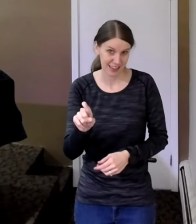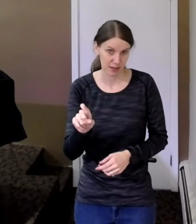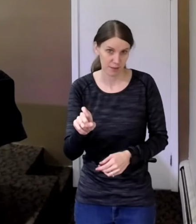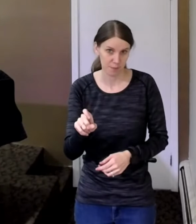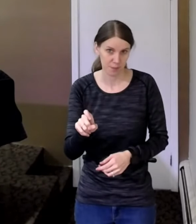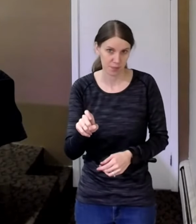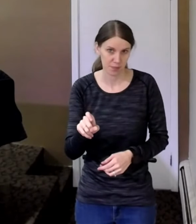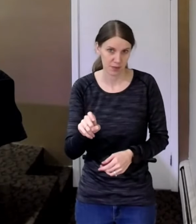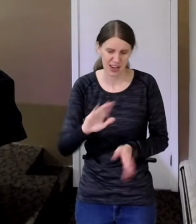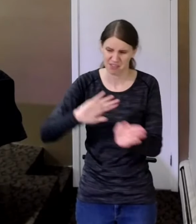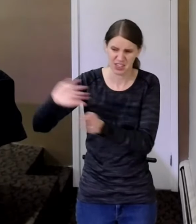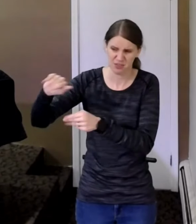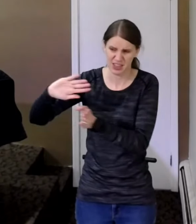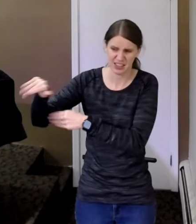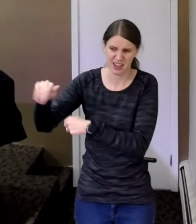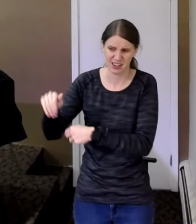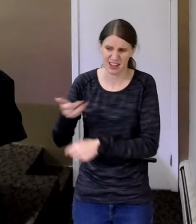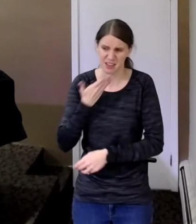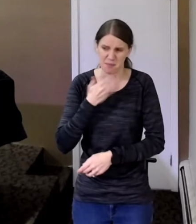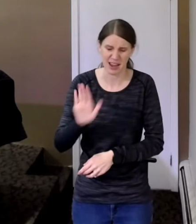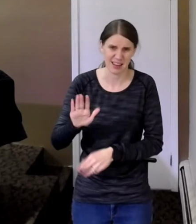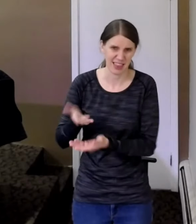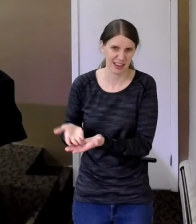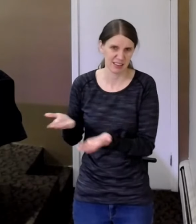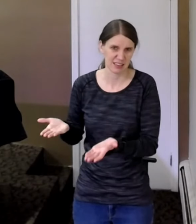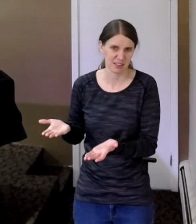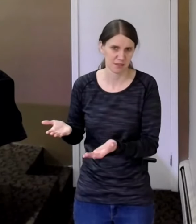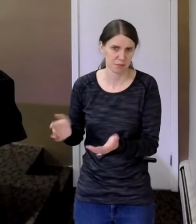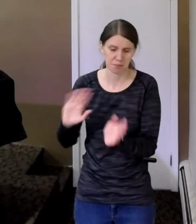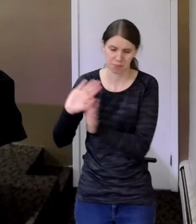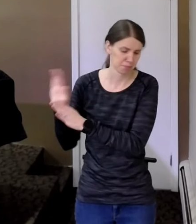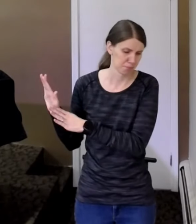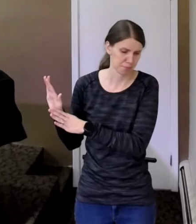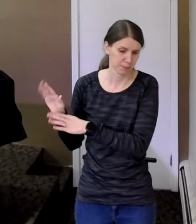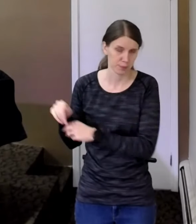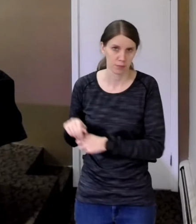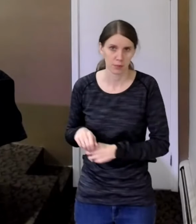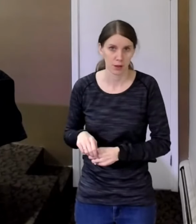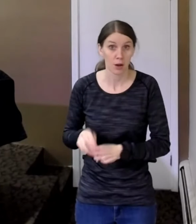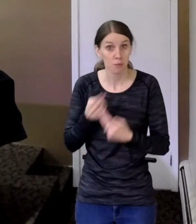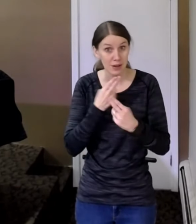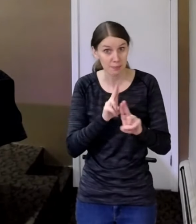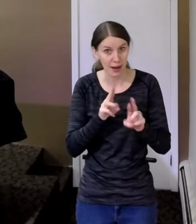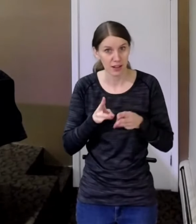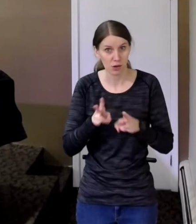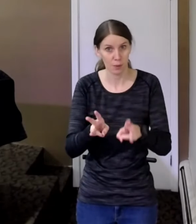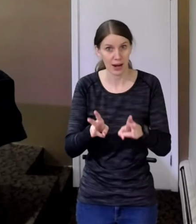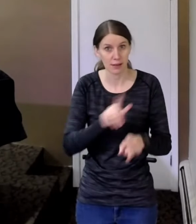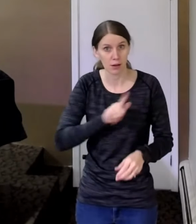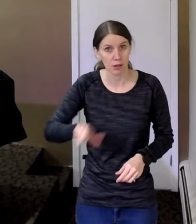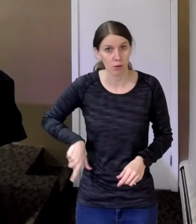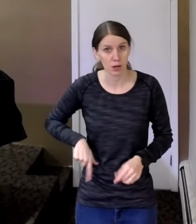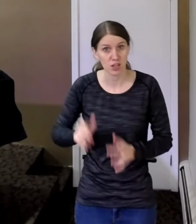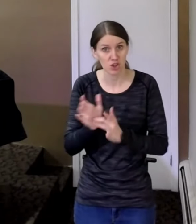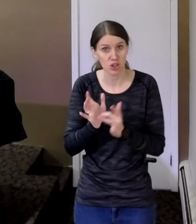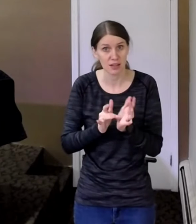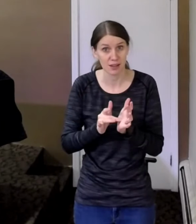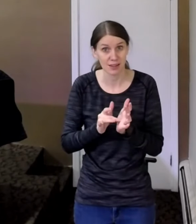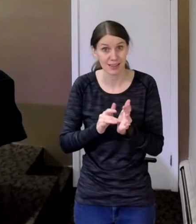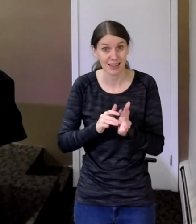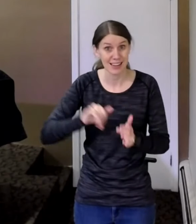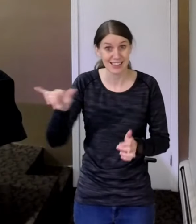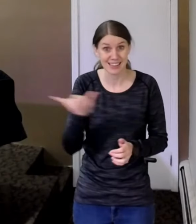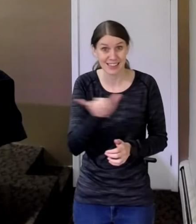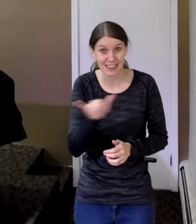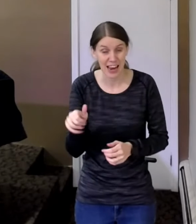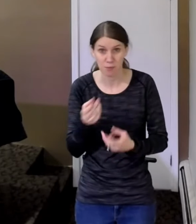what we shouldn't be looking at. We need to respond in a way that the Lord Jesus Christ would respond,